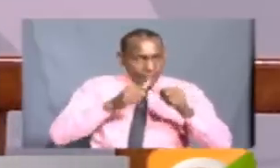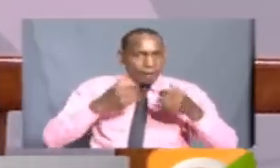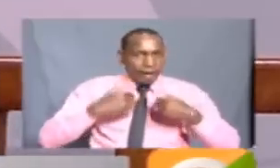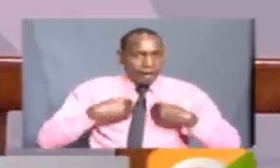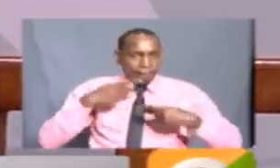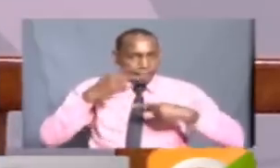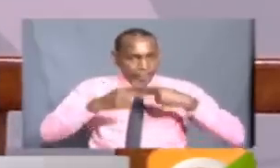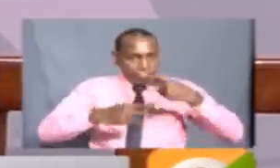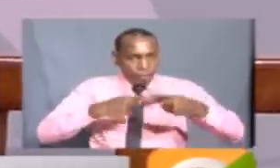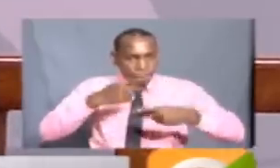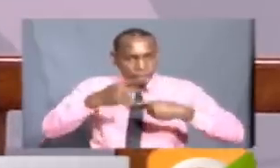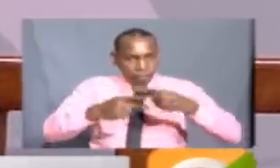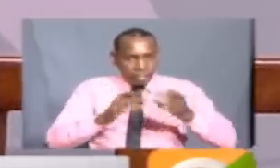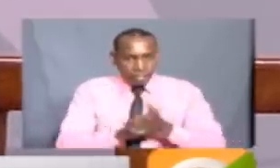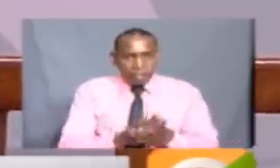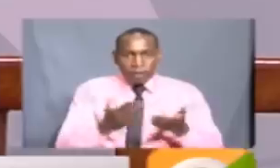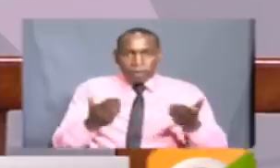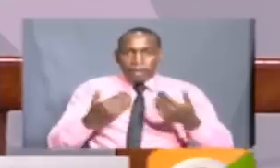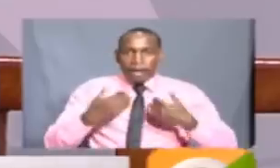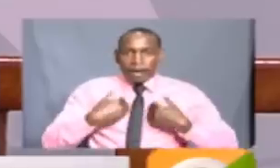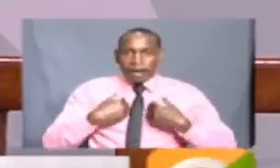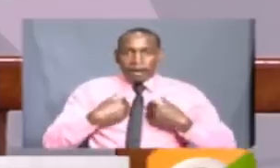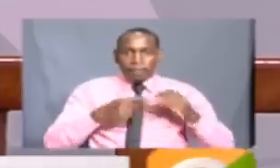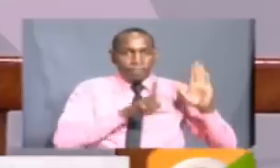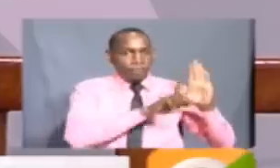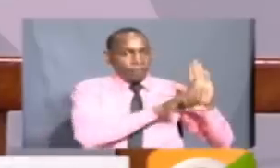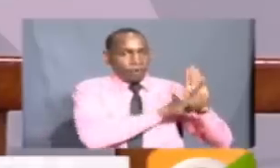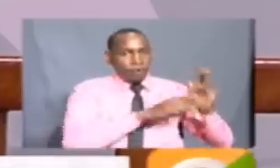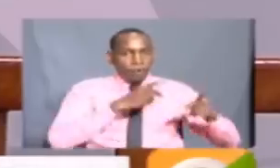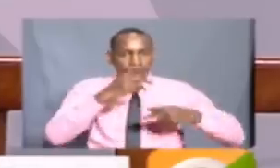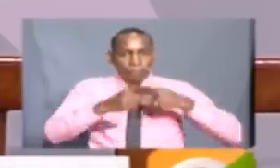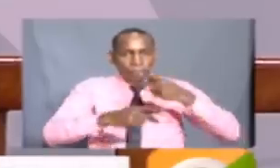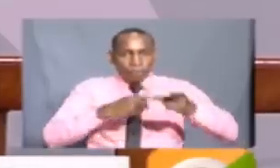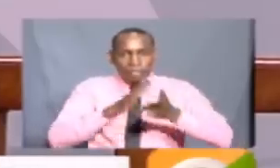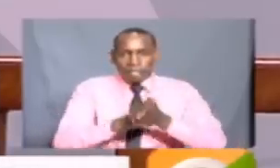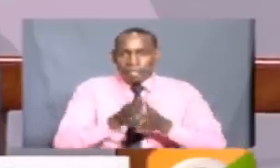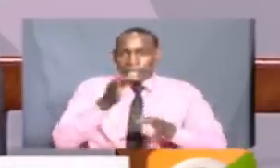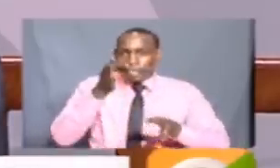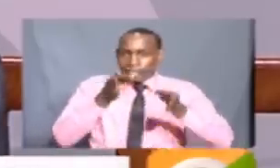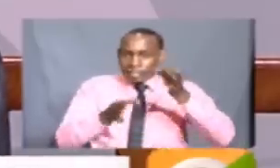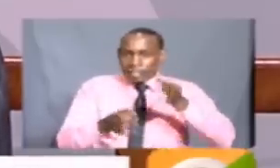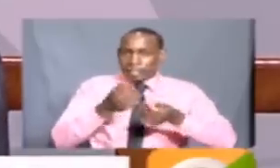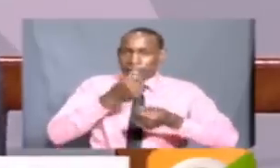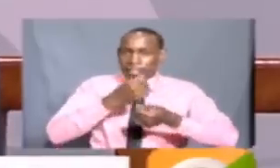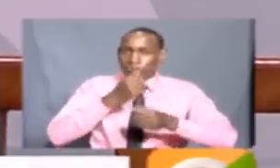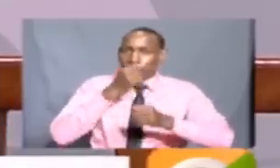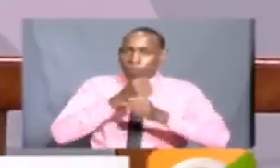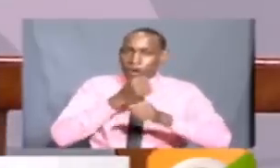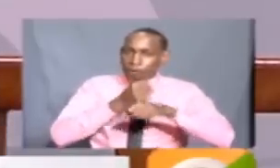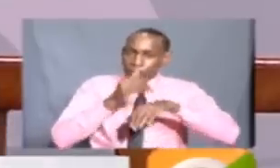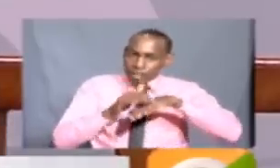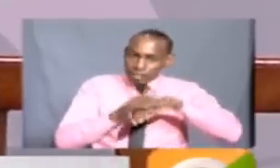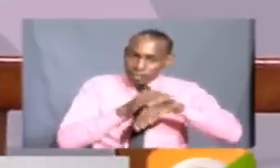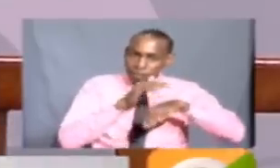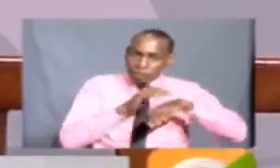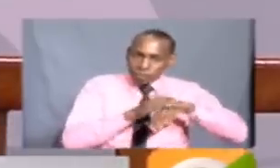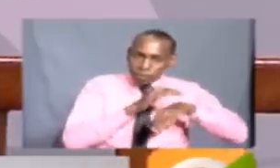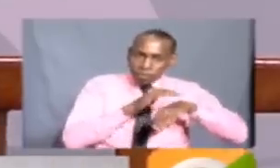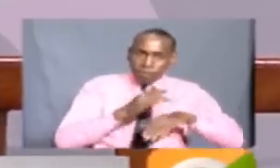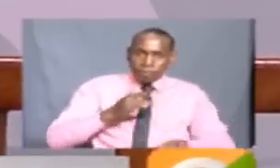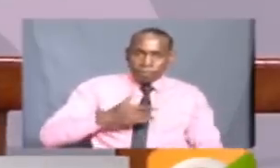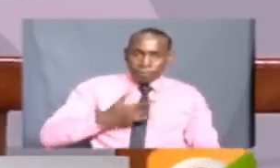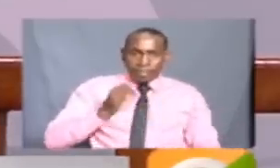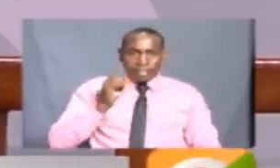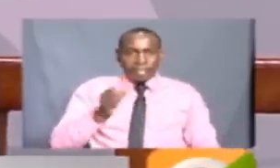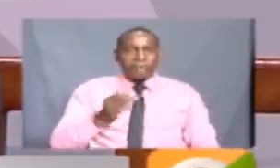process. Mm-hmm. And where there is due process, the wheels of justice grind slowly. And there is a sense in which, whether